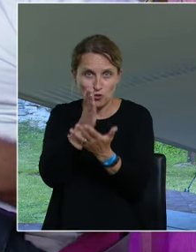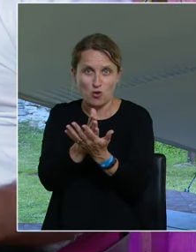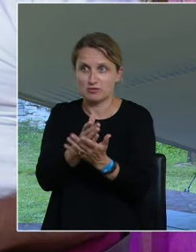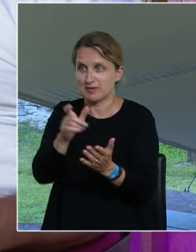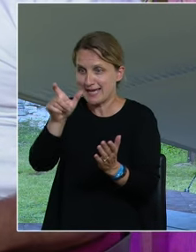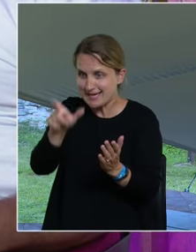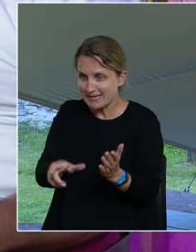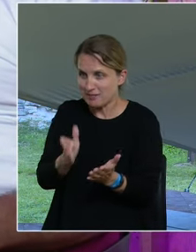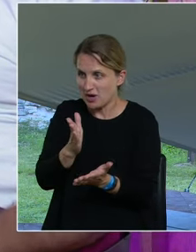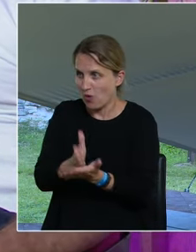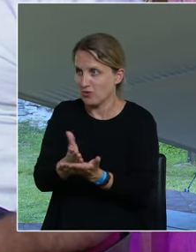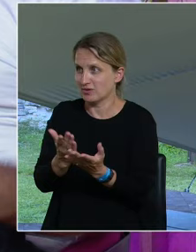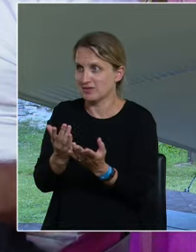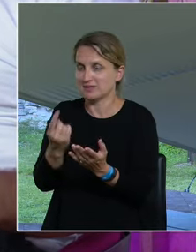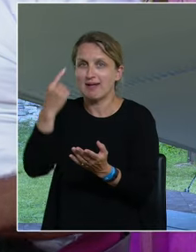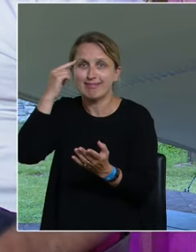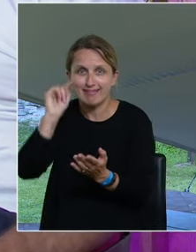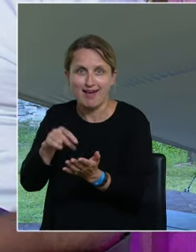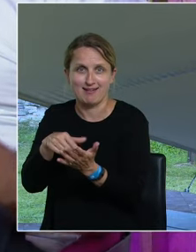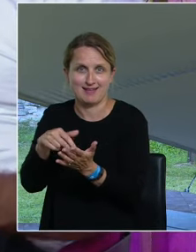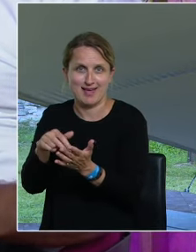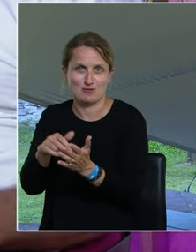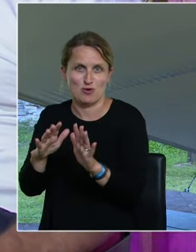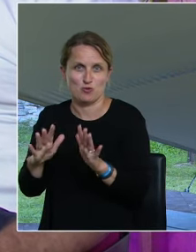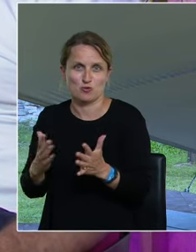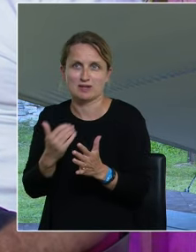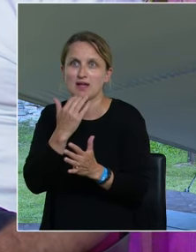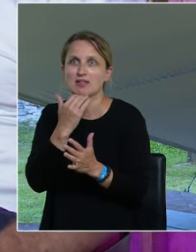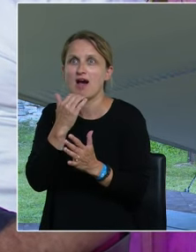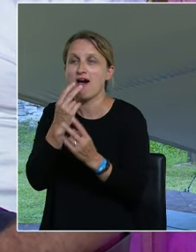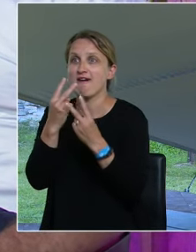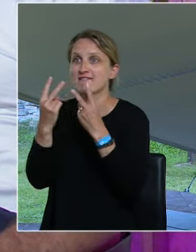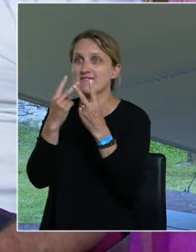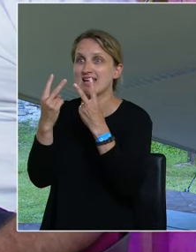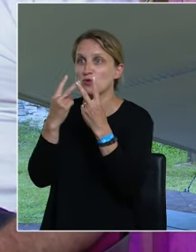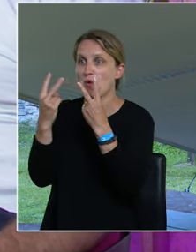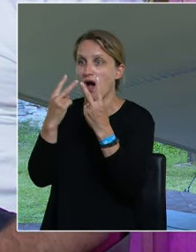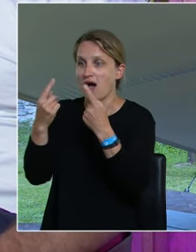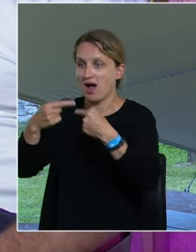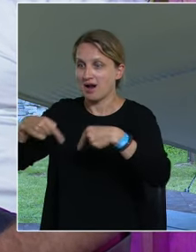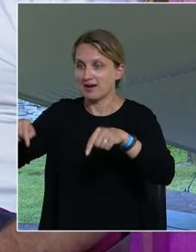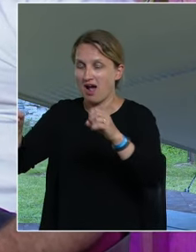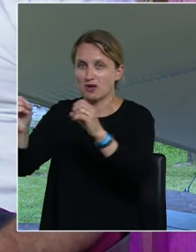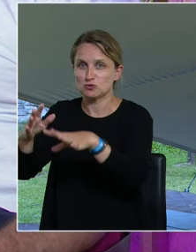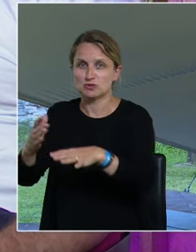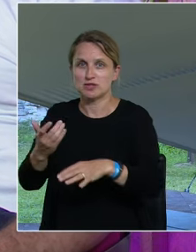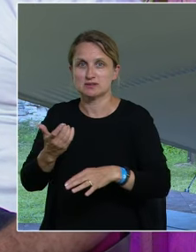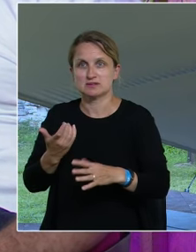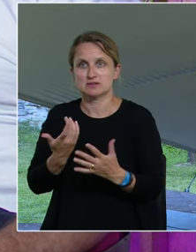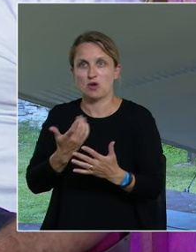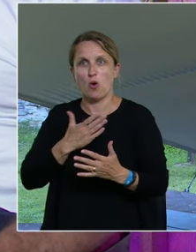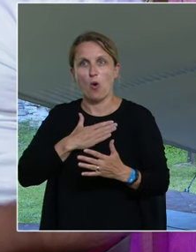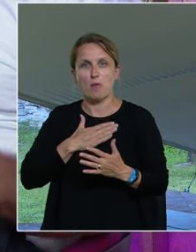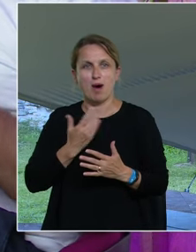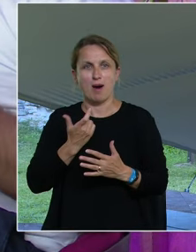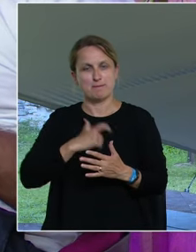to all kinds of culture. You do not want to be monocultural. We see the monocultural now, like, you know, 150 kilometers away from